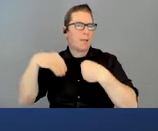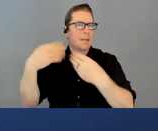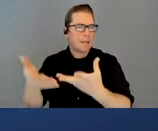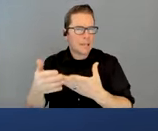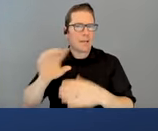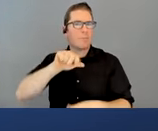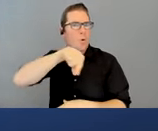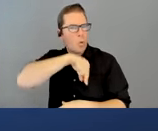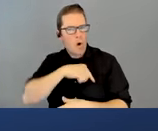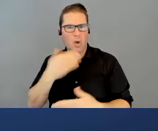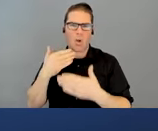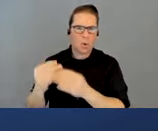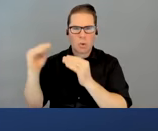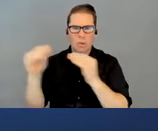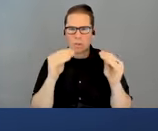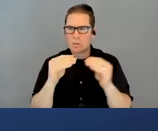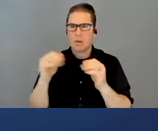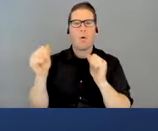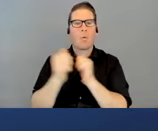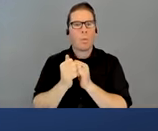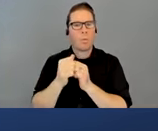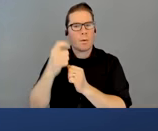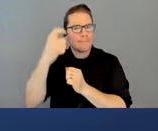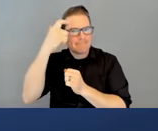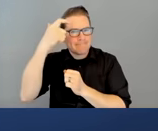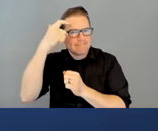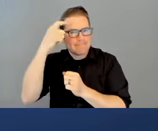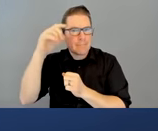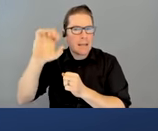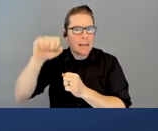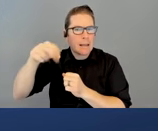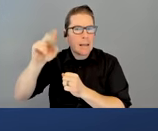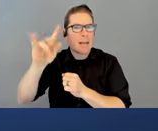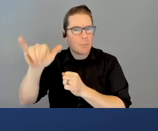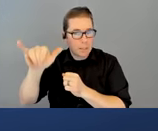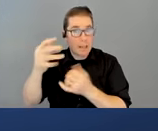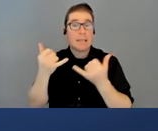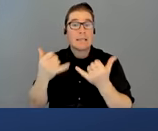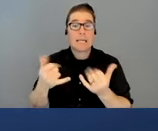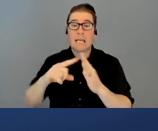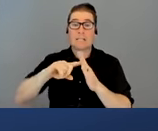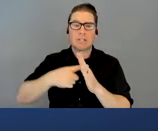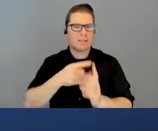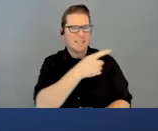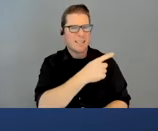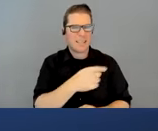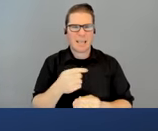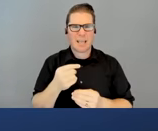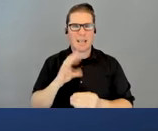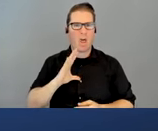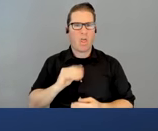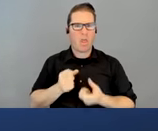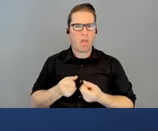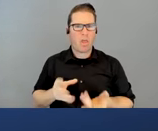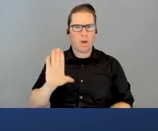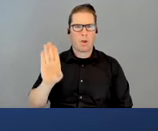instruction. Today is the start of that conversation. And it doesn't say anything on there about burnout, but yes, we will also cover burnout.